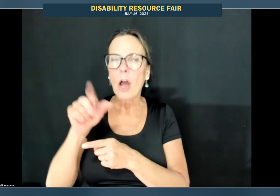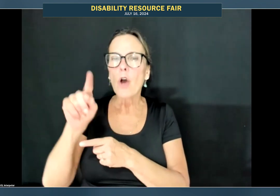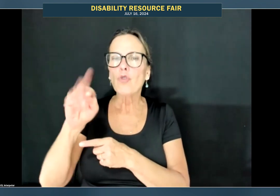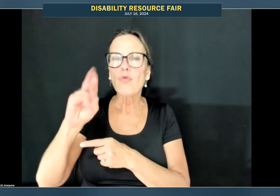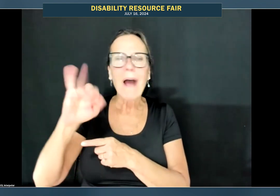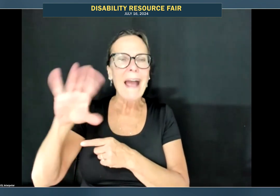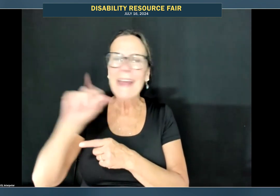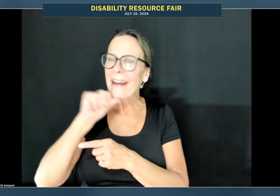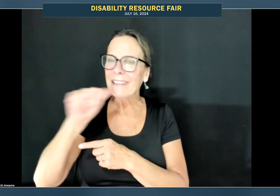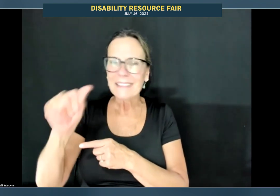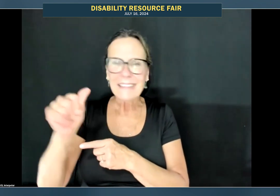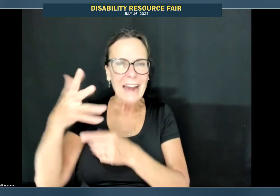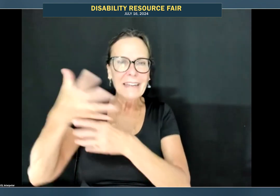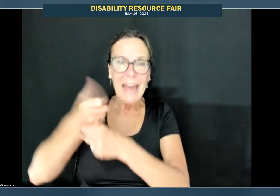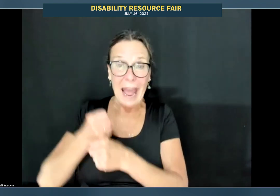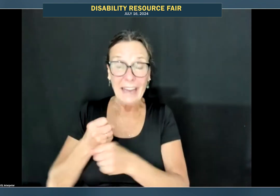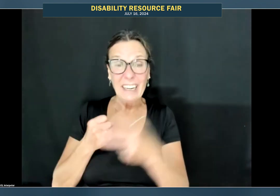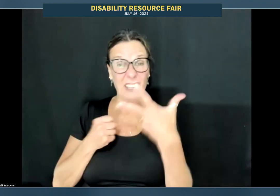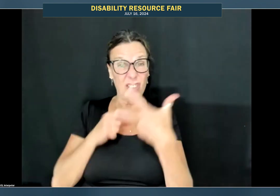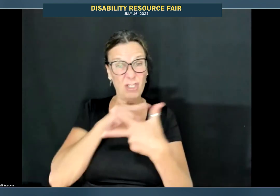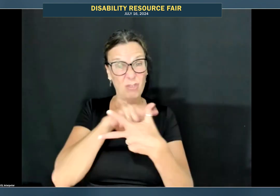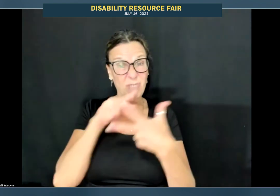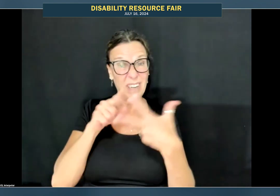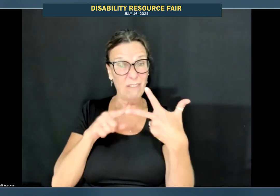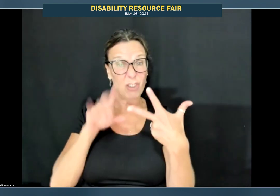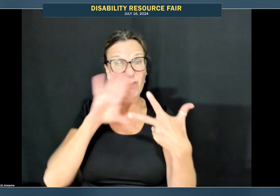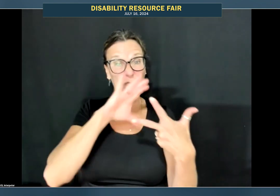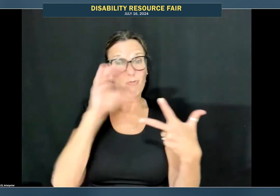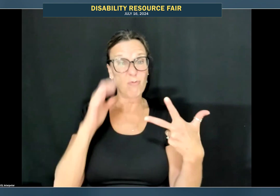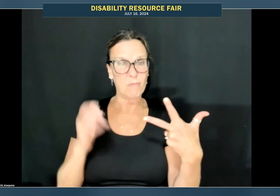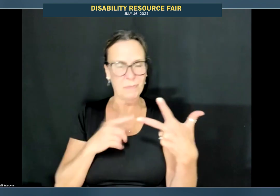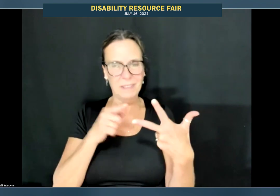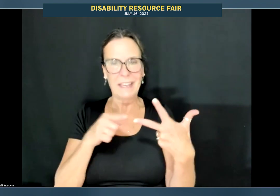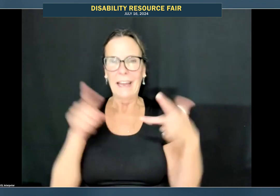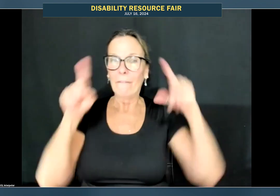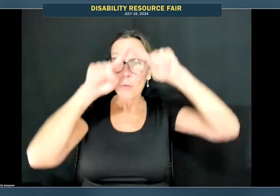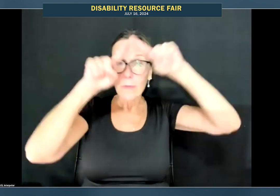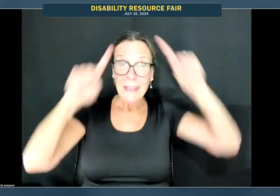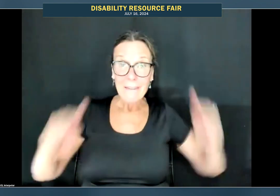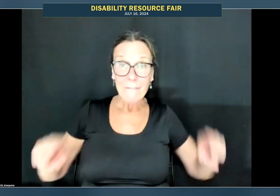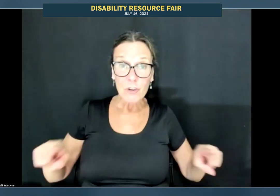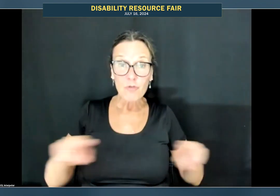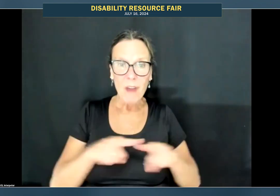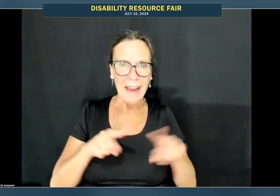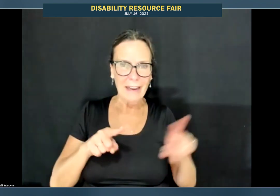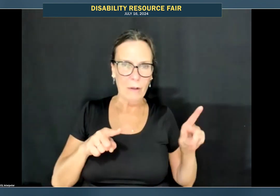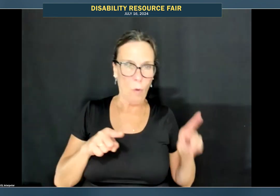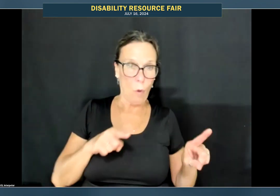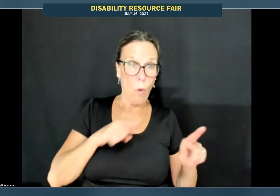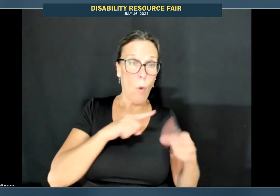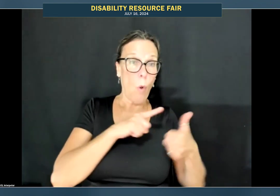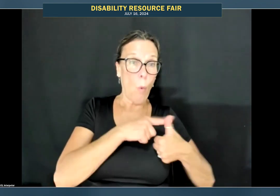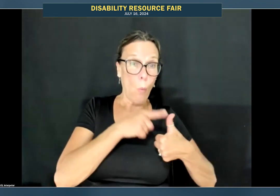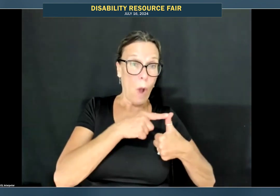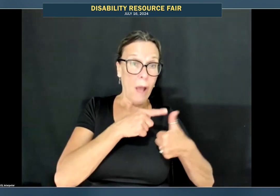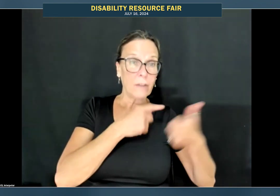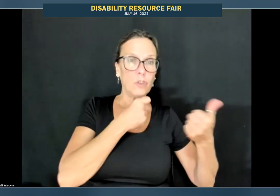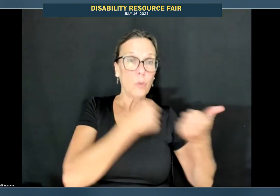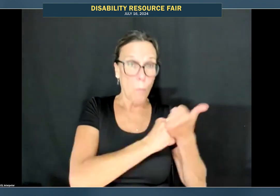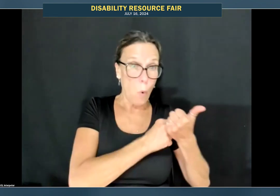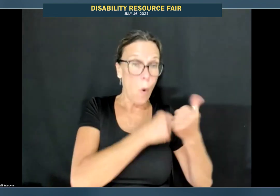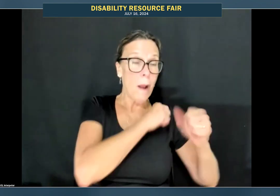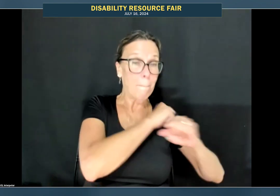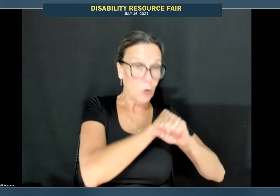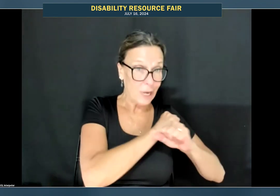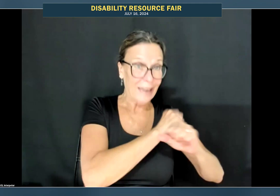coming together of three different groups. Picture a triangle, if you will. One side of the triangle is support and protective services,